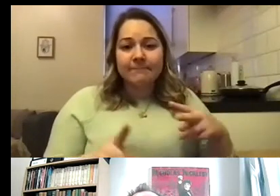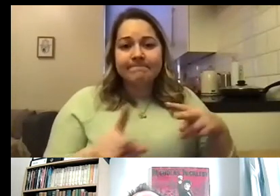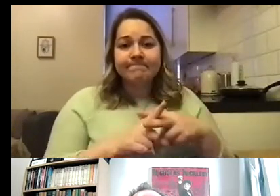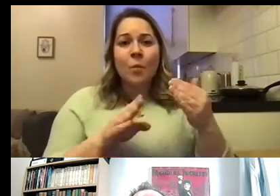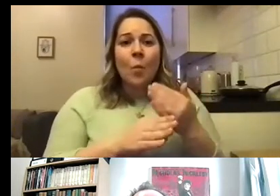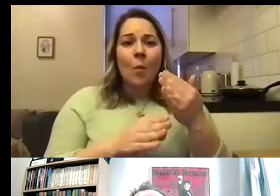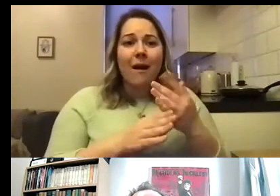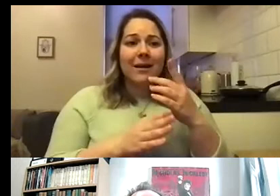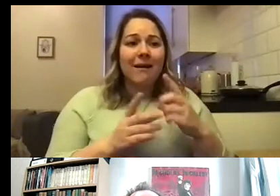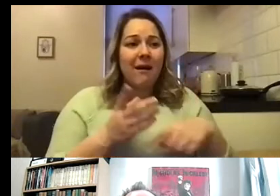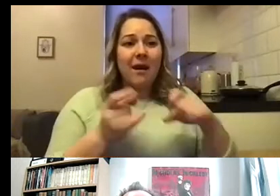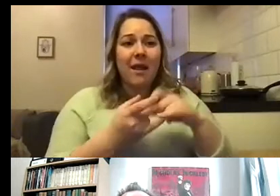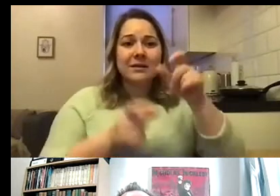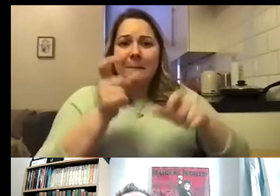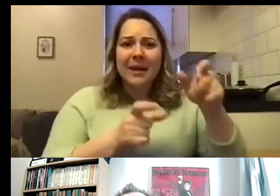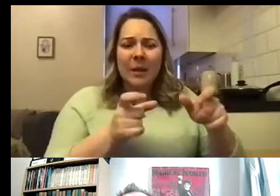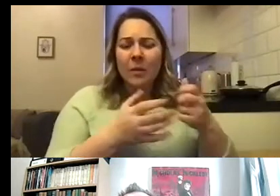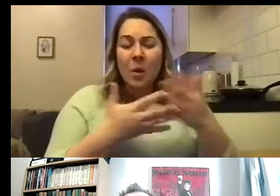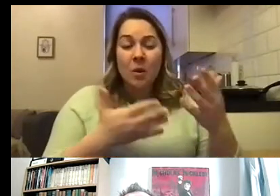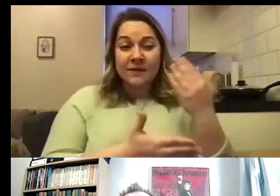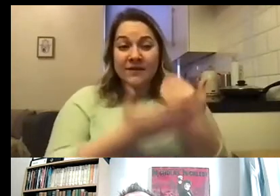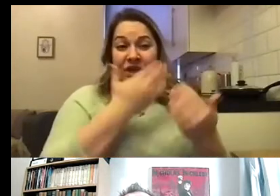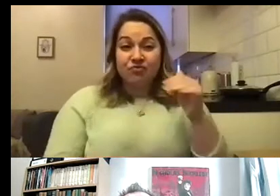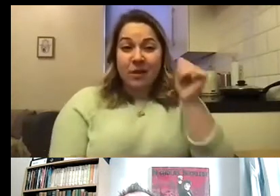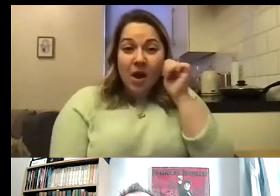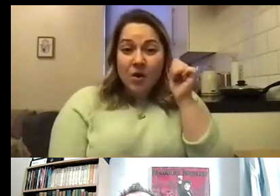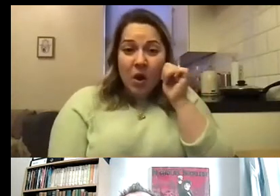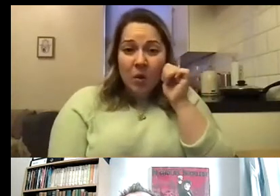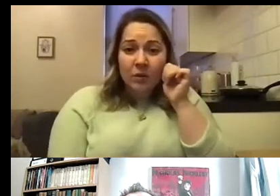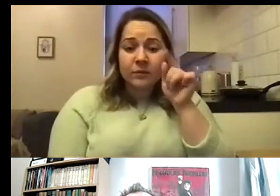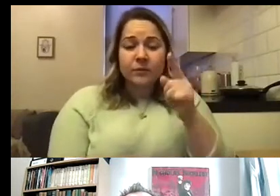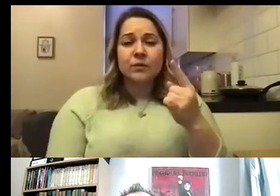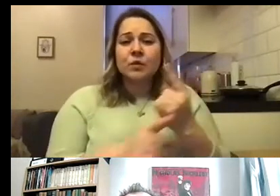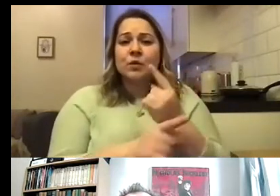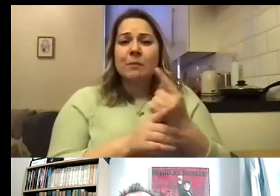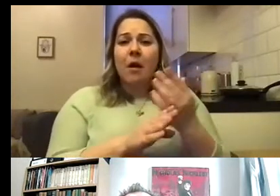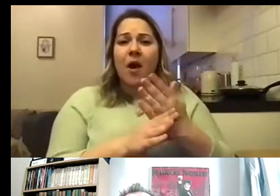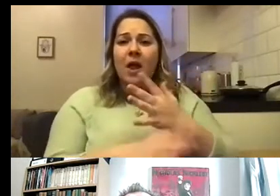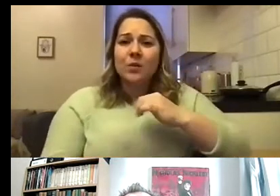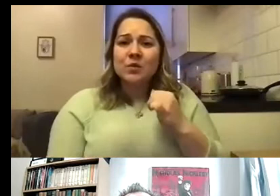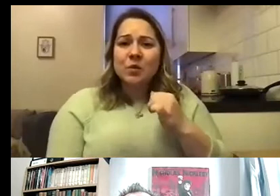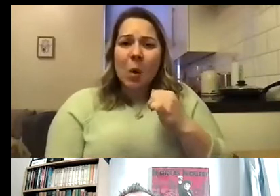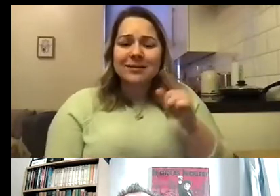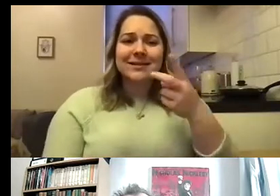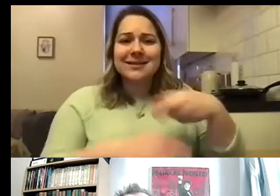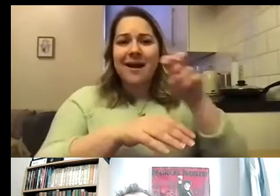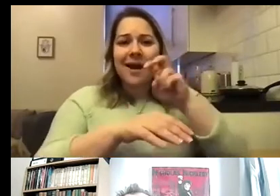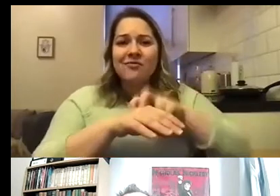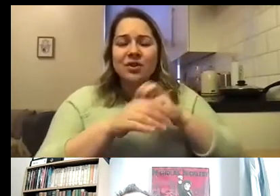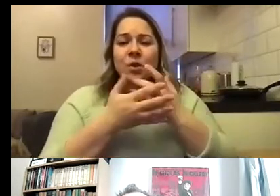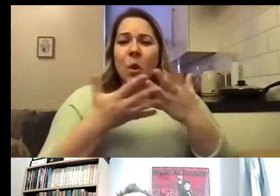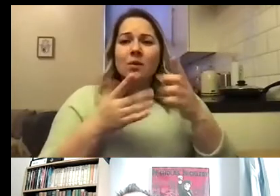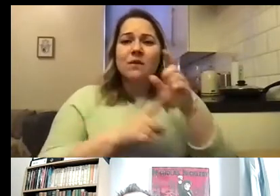people, and you know, there's so many of the histories. I mean, I know earlier you mentioned the Scottish, you know, there's also the Irish, you know, many other